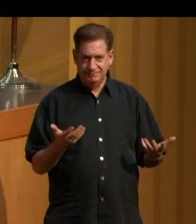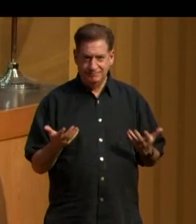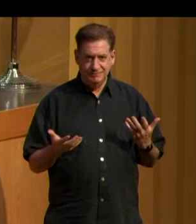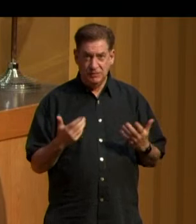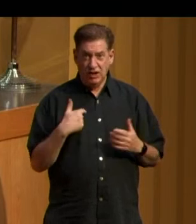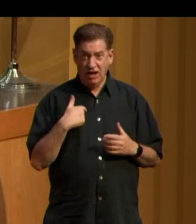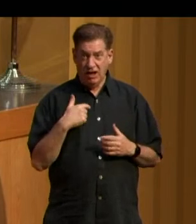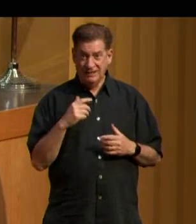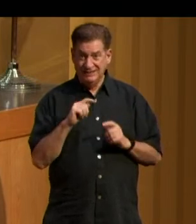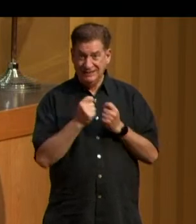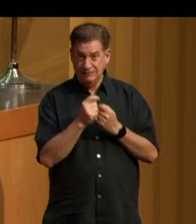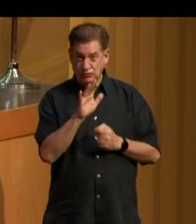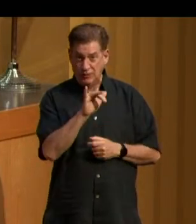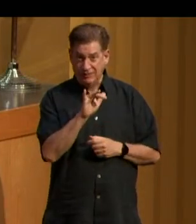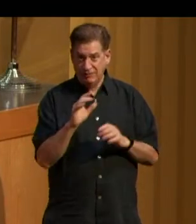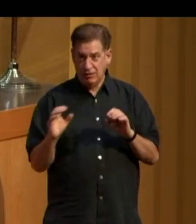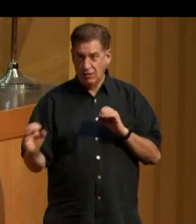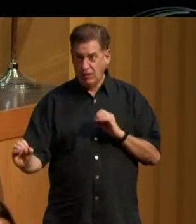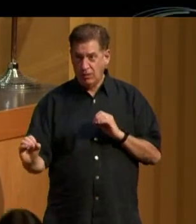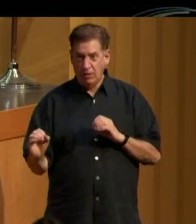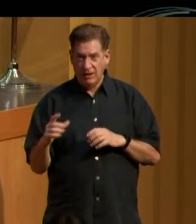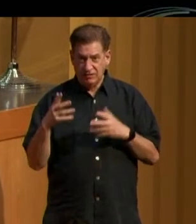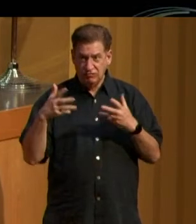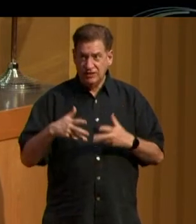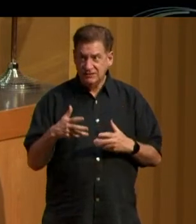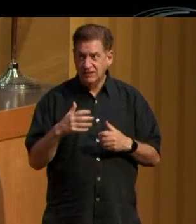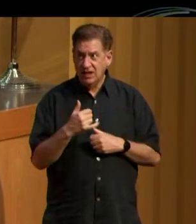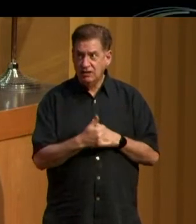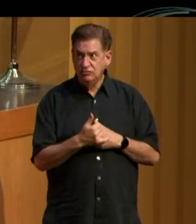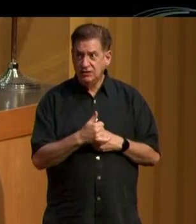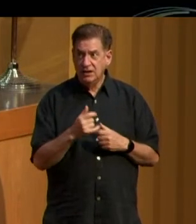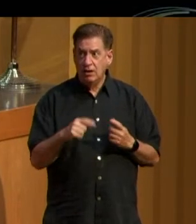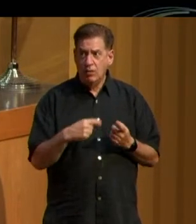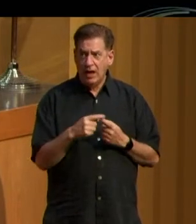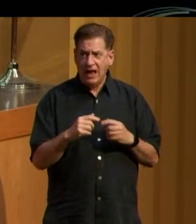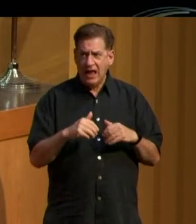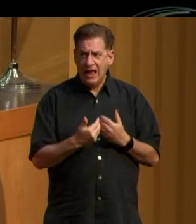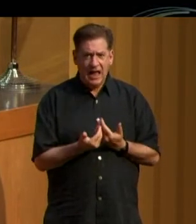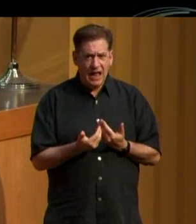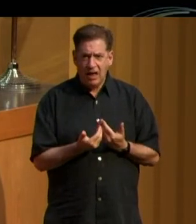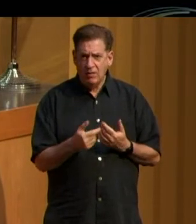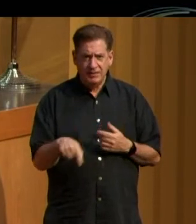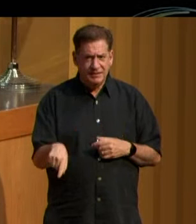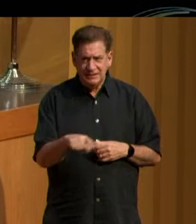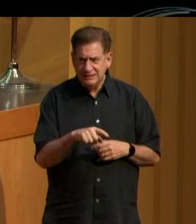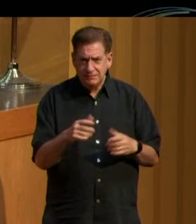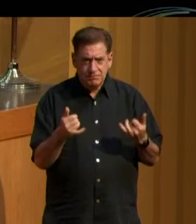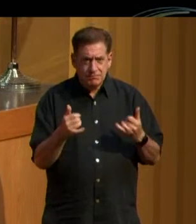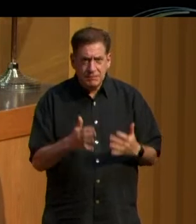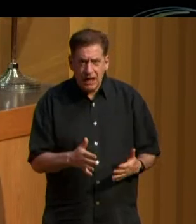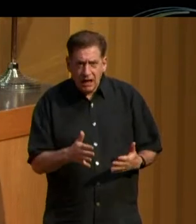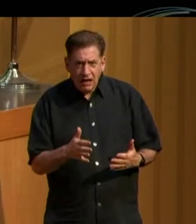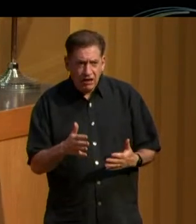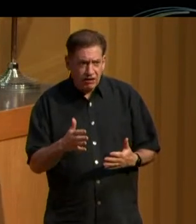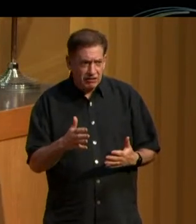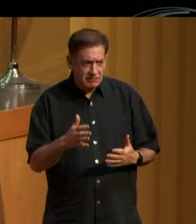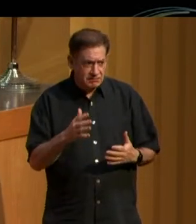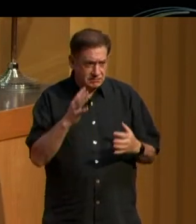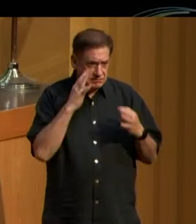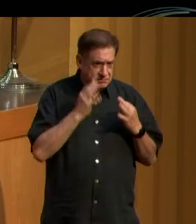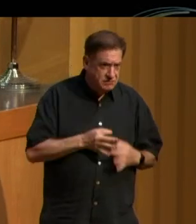25-0 and ranked #1 in the country. Once the shutdown was done, how these players were going to